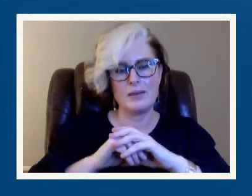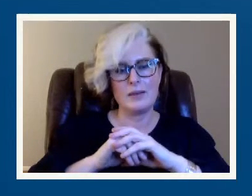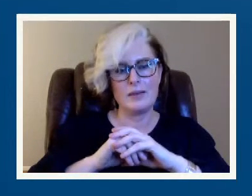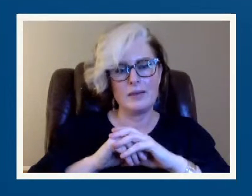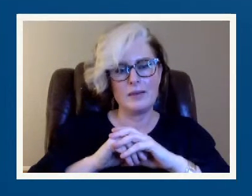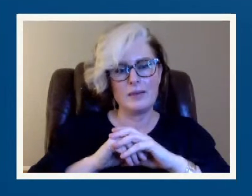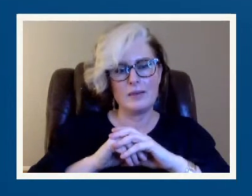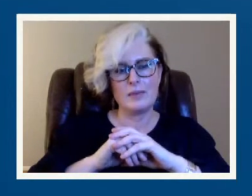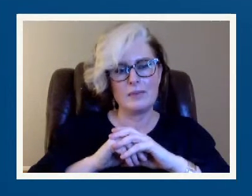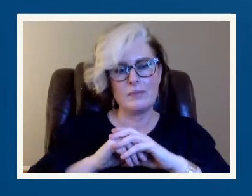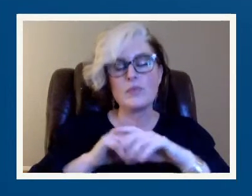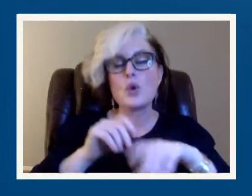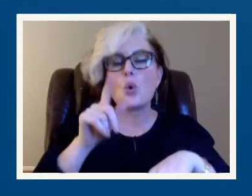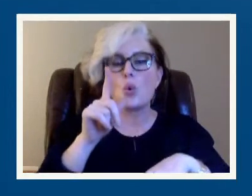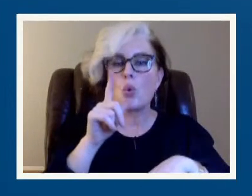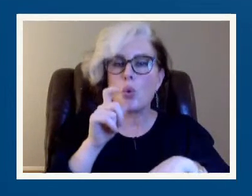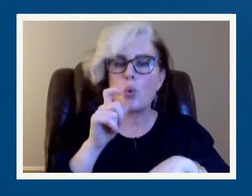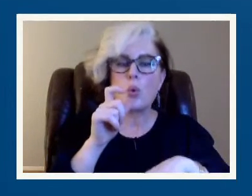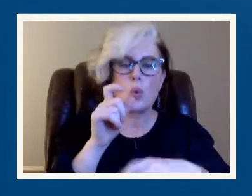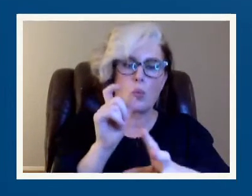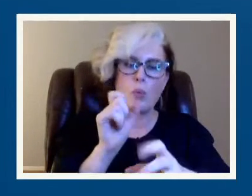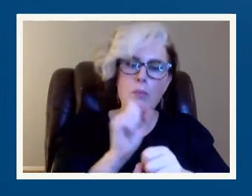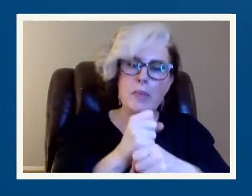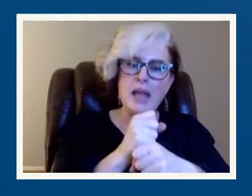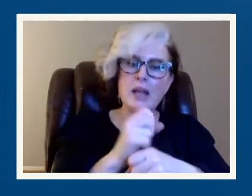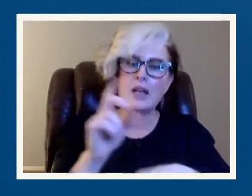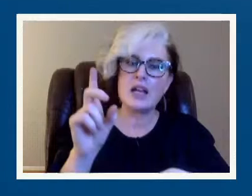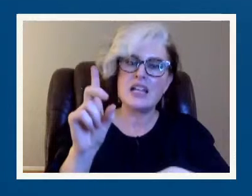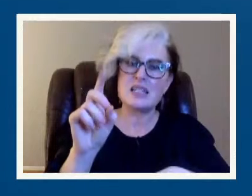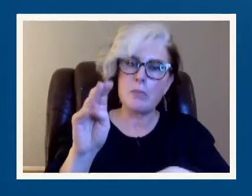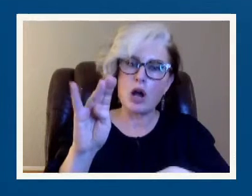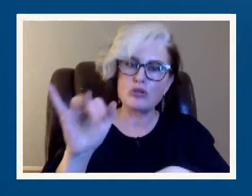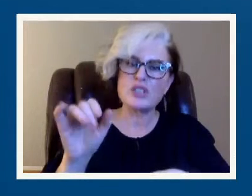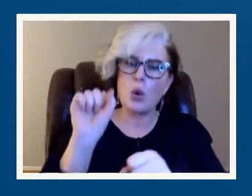And who is going to actually make democracy work for you?